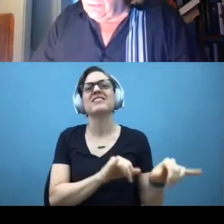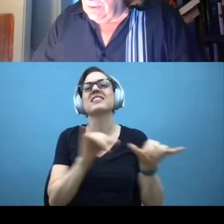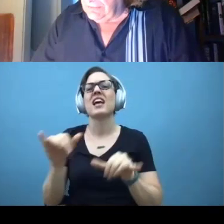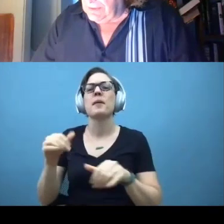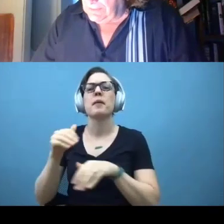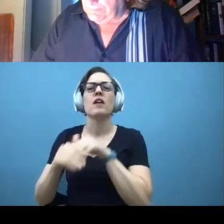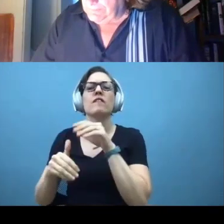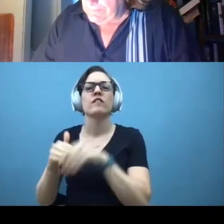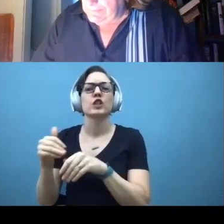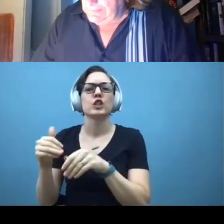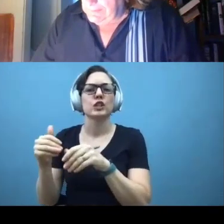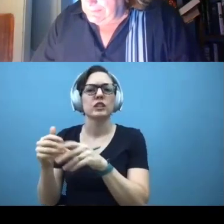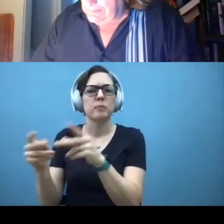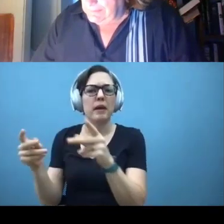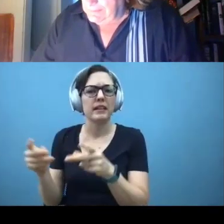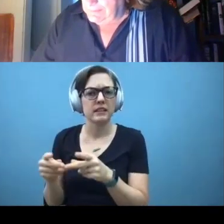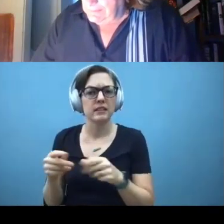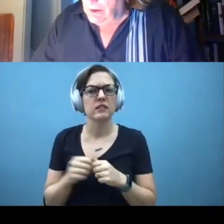There's an interesting